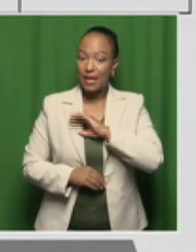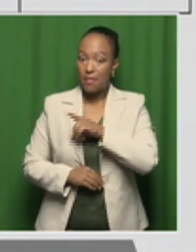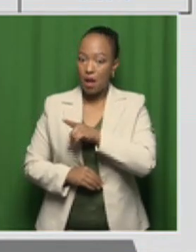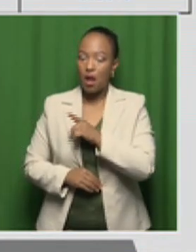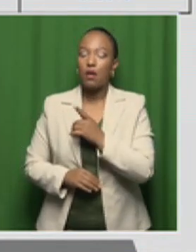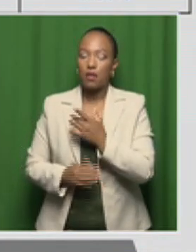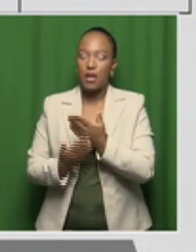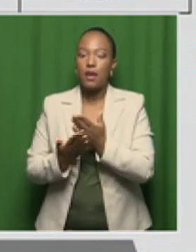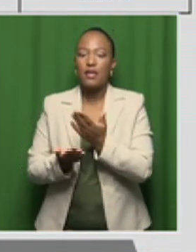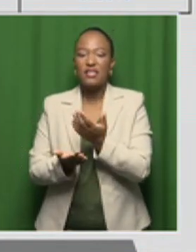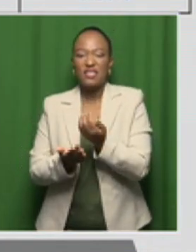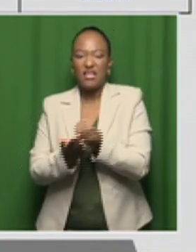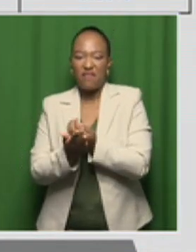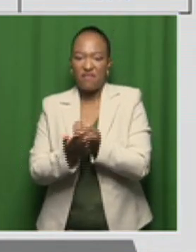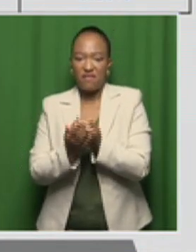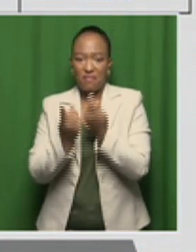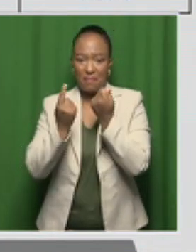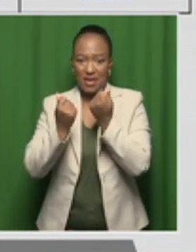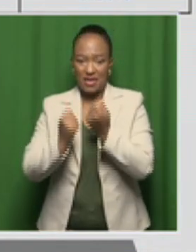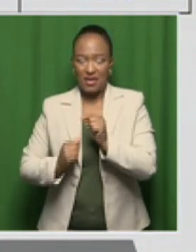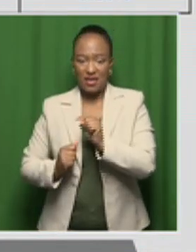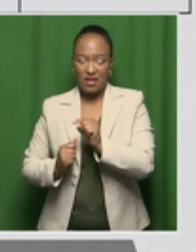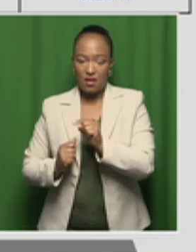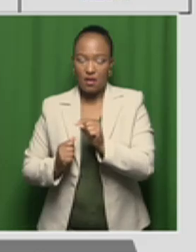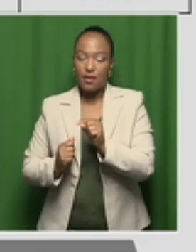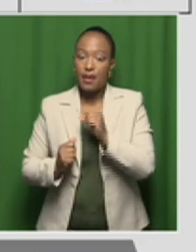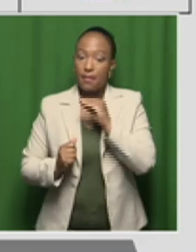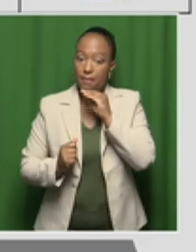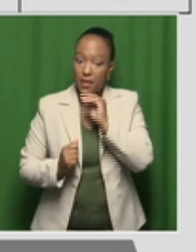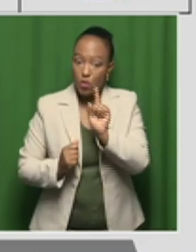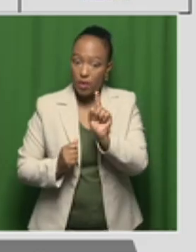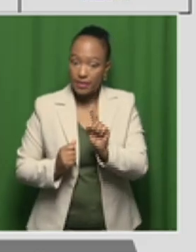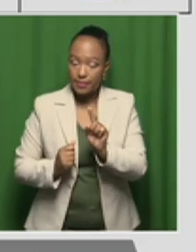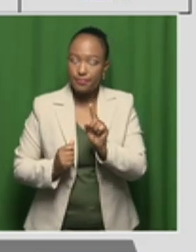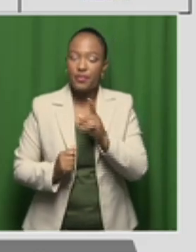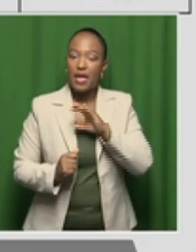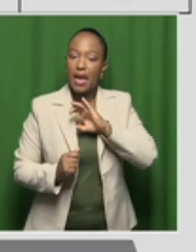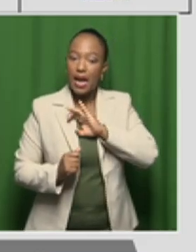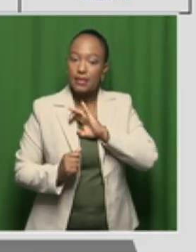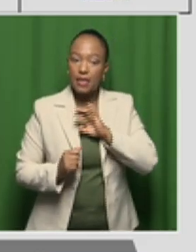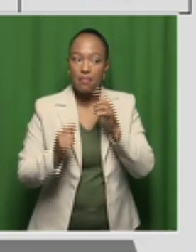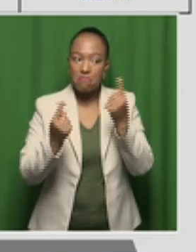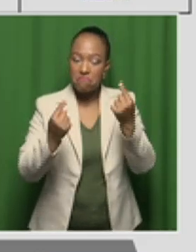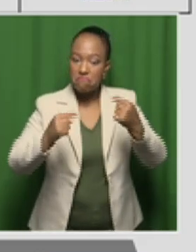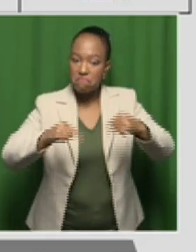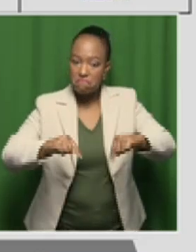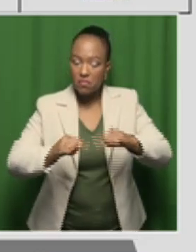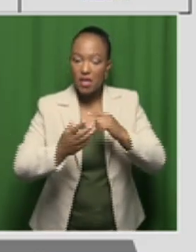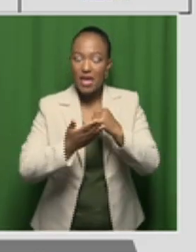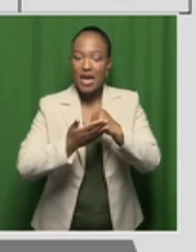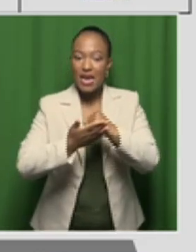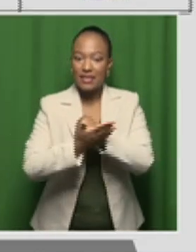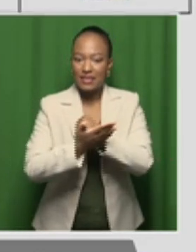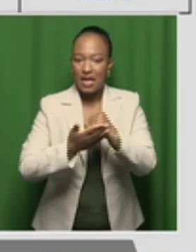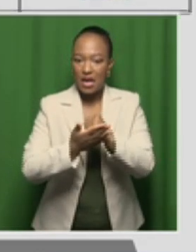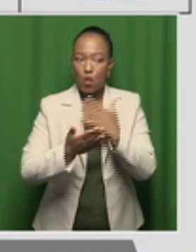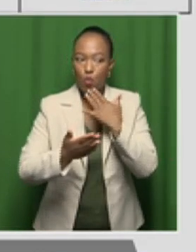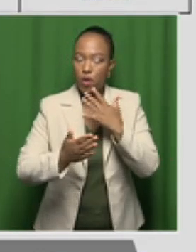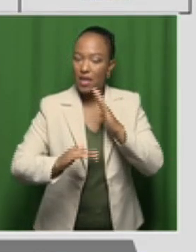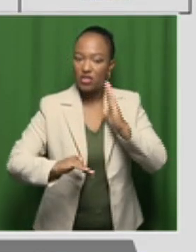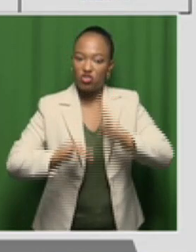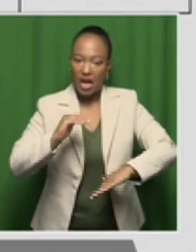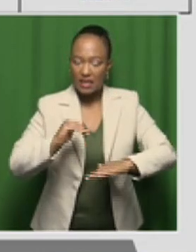this amount, which means that when the customer comes for registration, we will not charge them